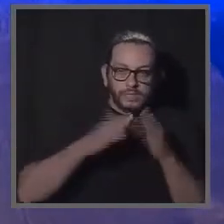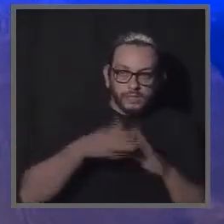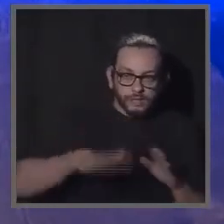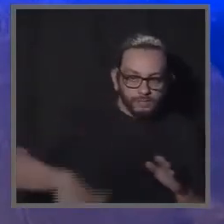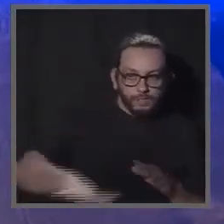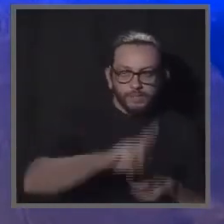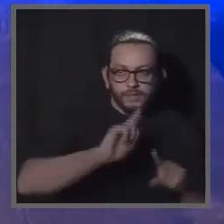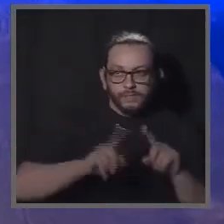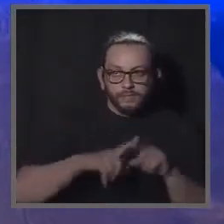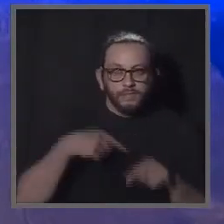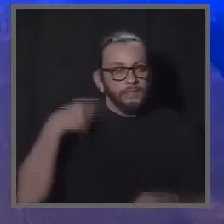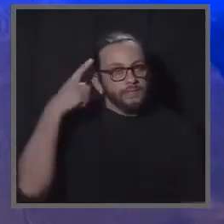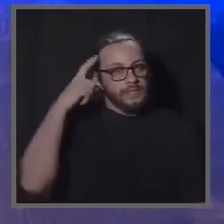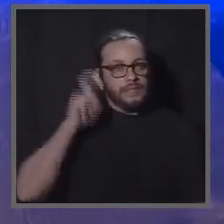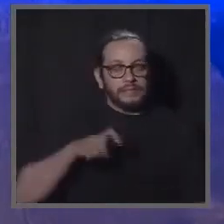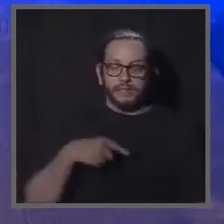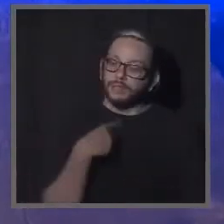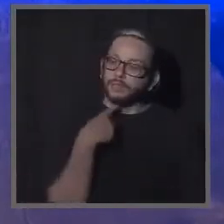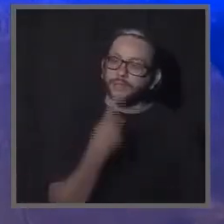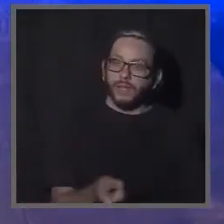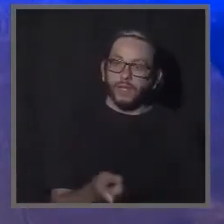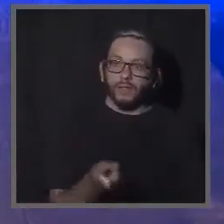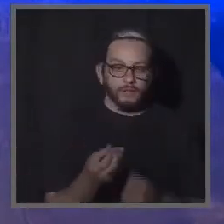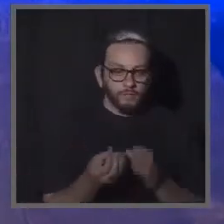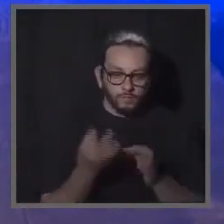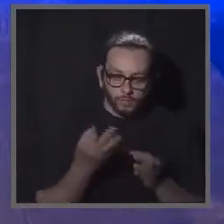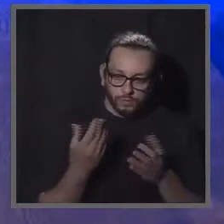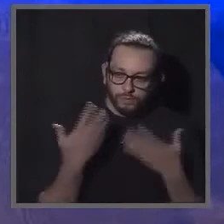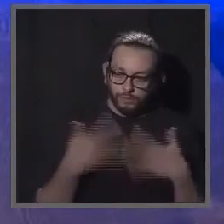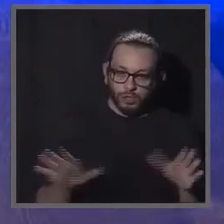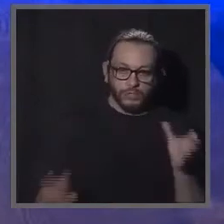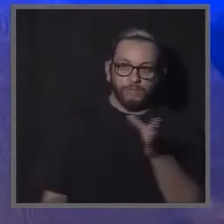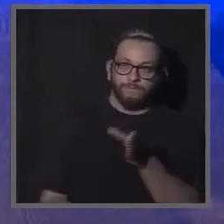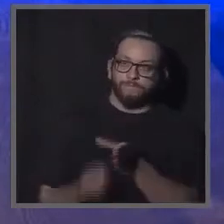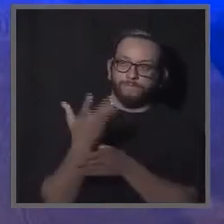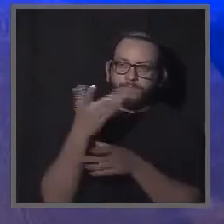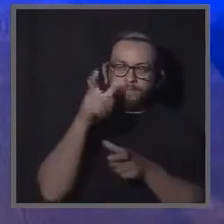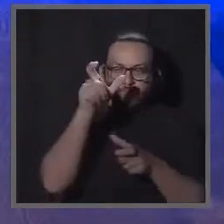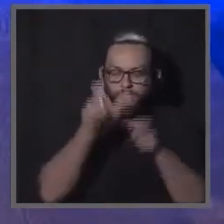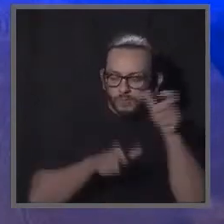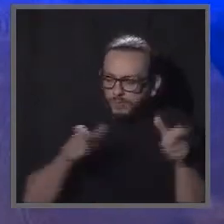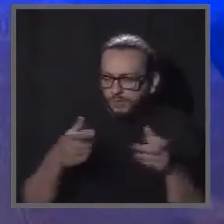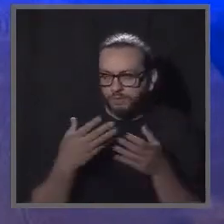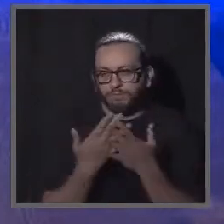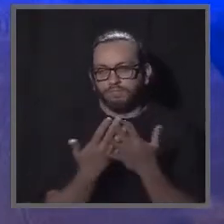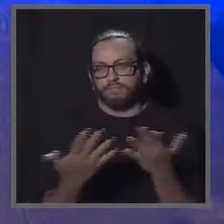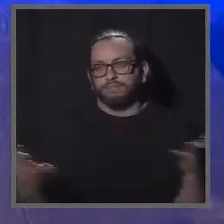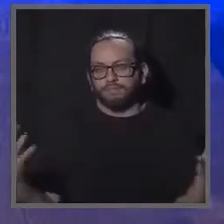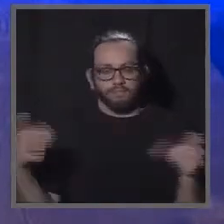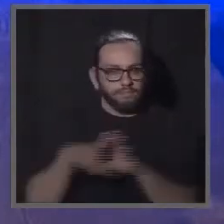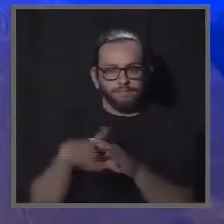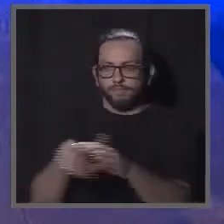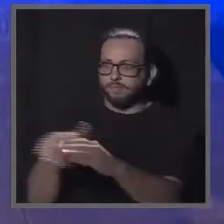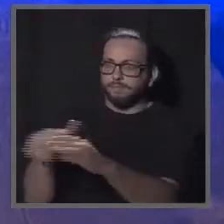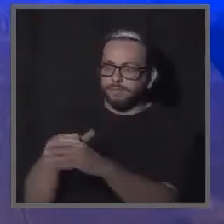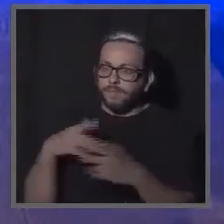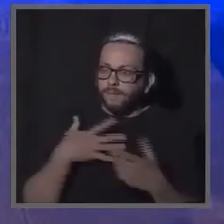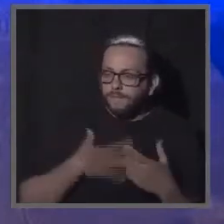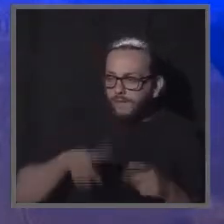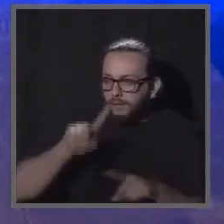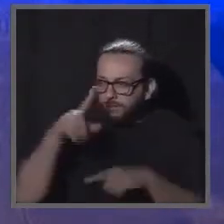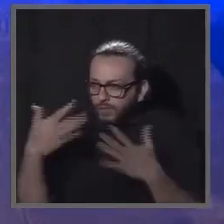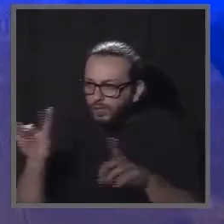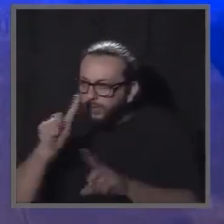this charter was built up by many, many people that we consulted, we discussed